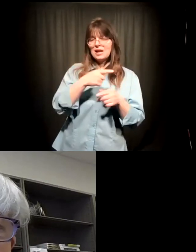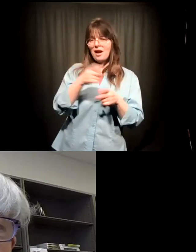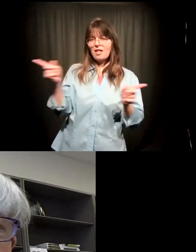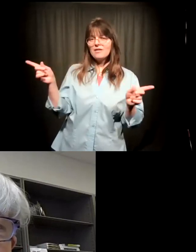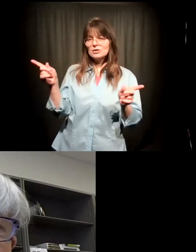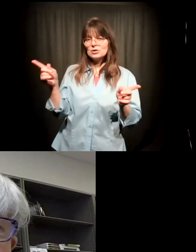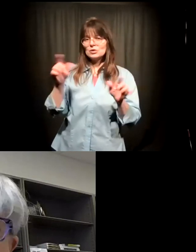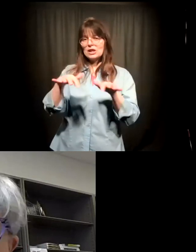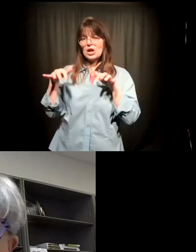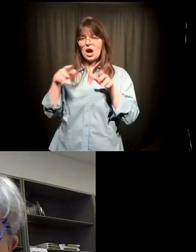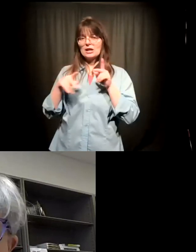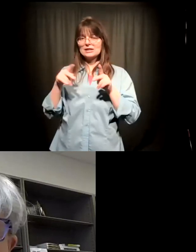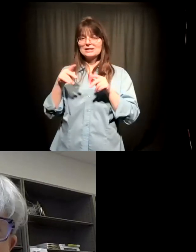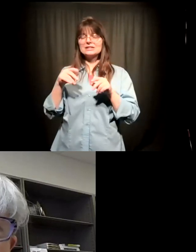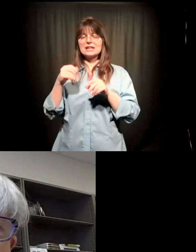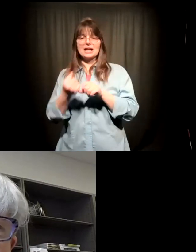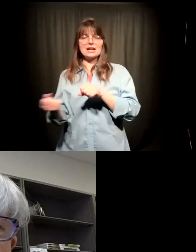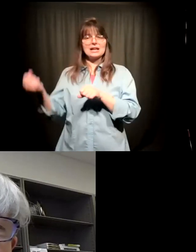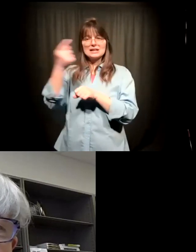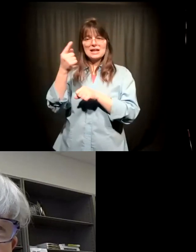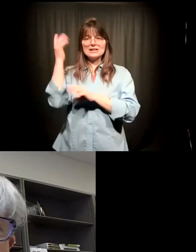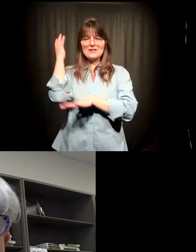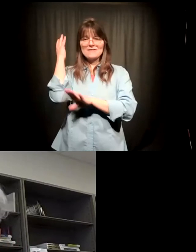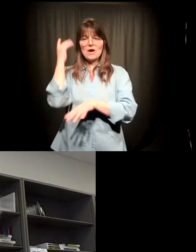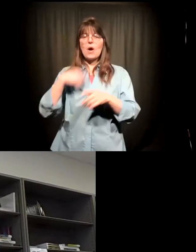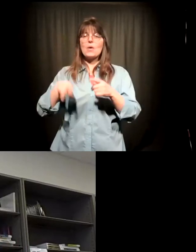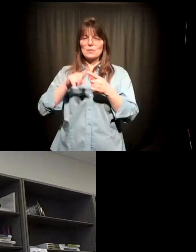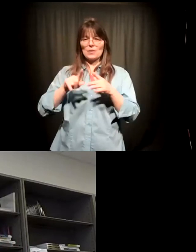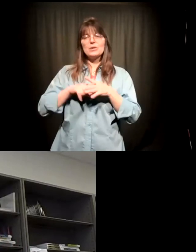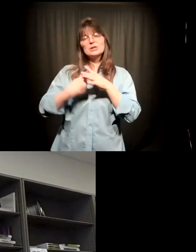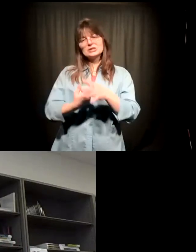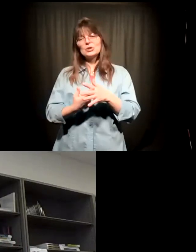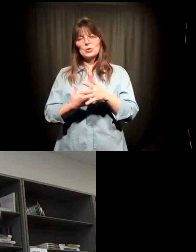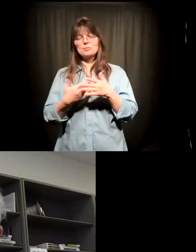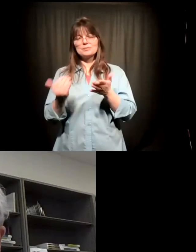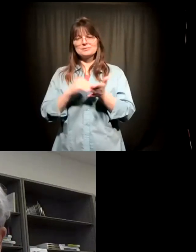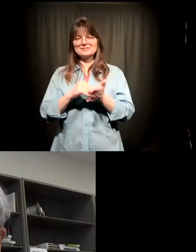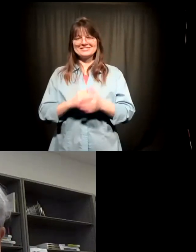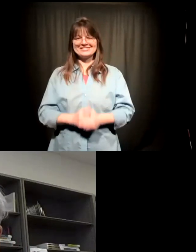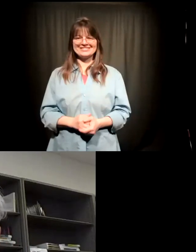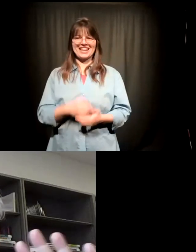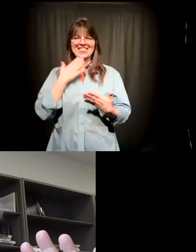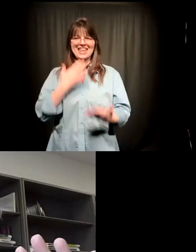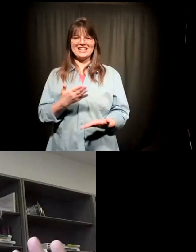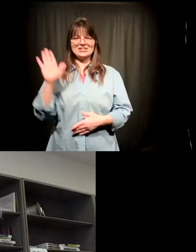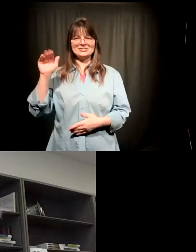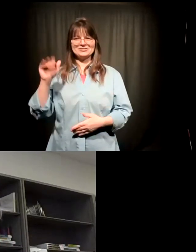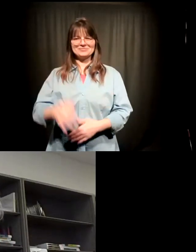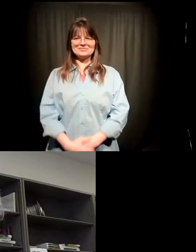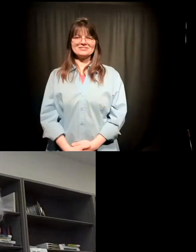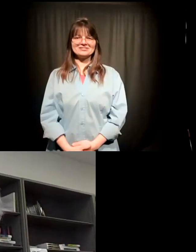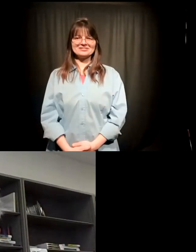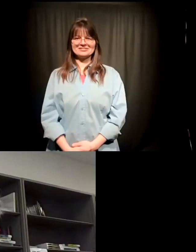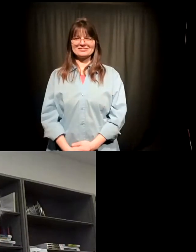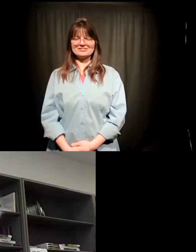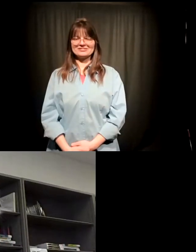Octavian Robinson is a historian who has great stuff out there. I don't believe a book, but I could be